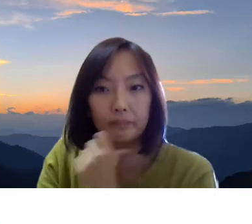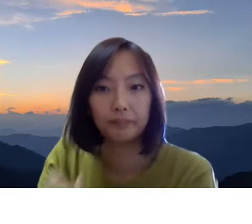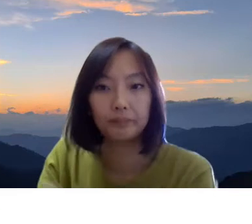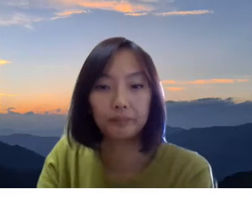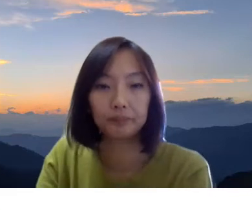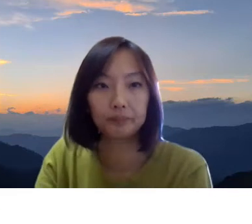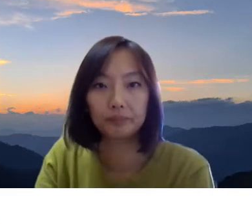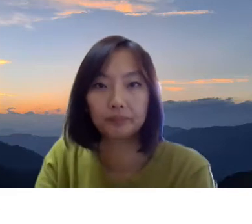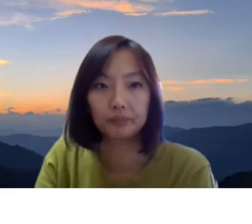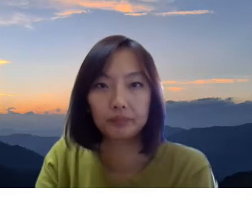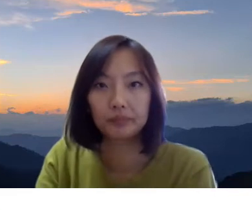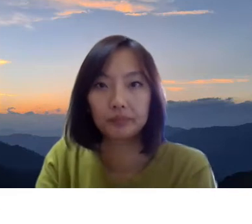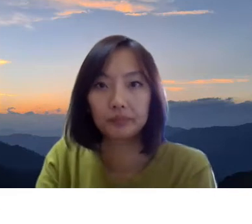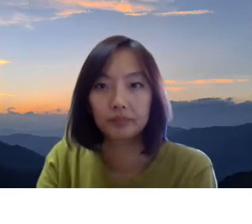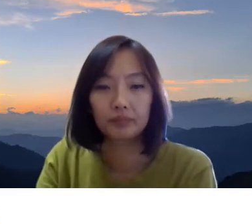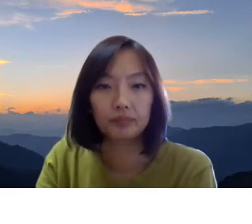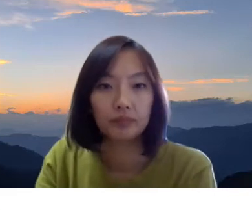thank you for the comment.